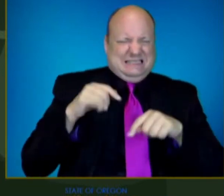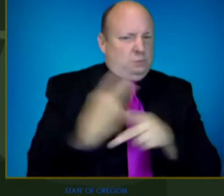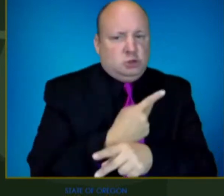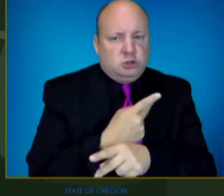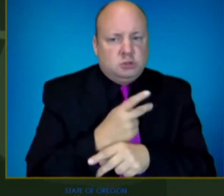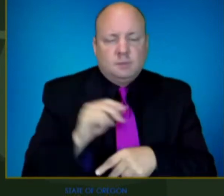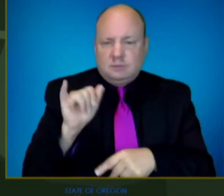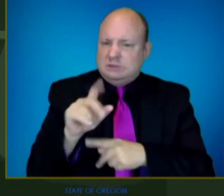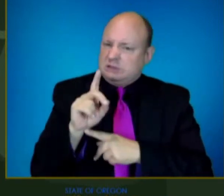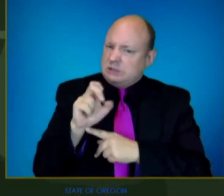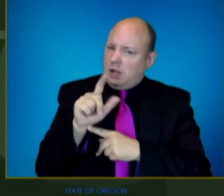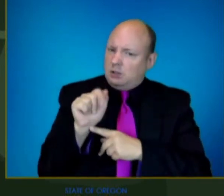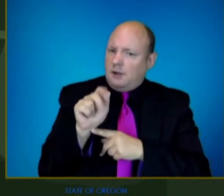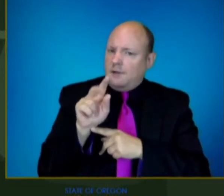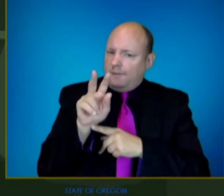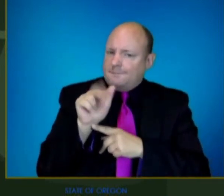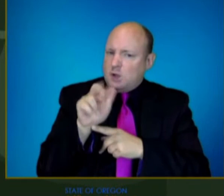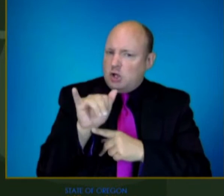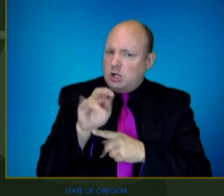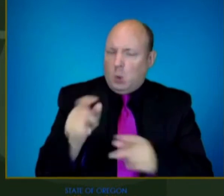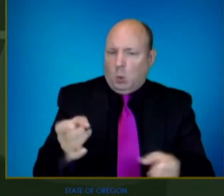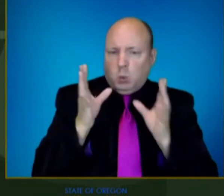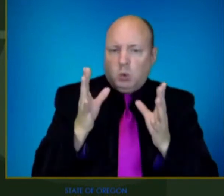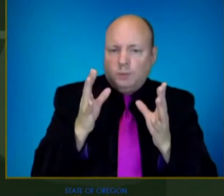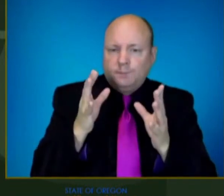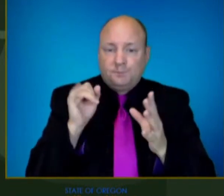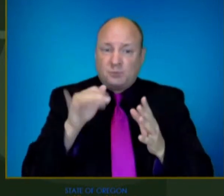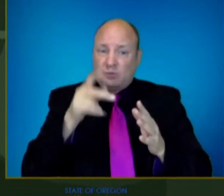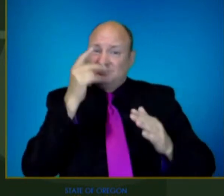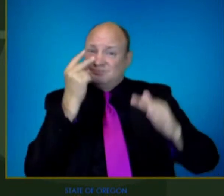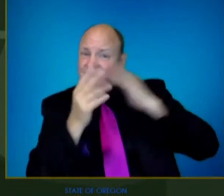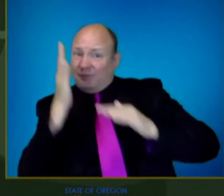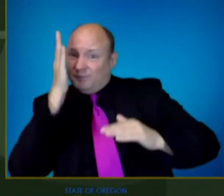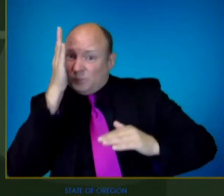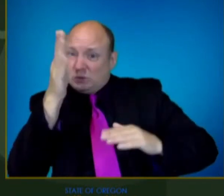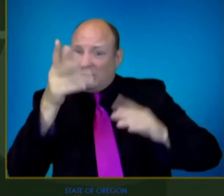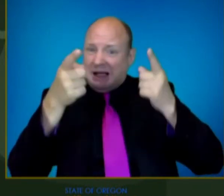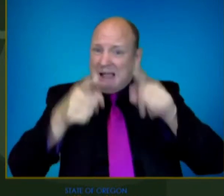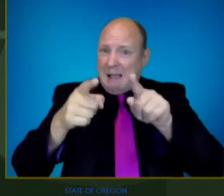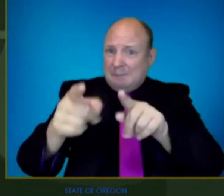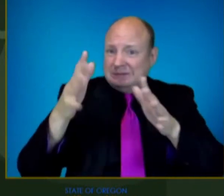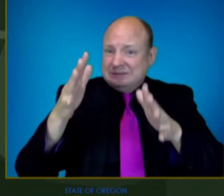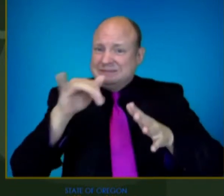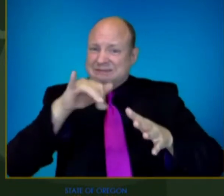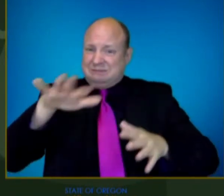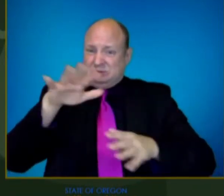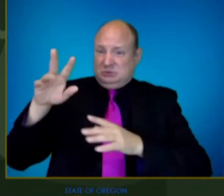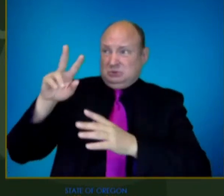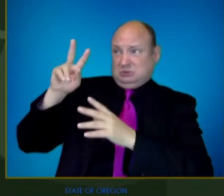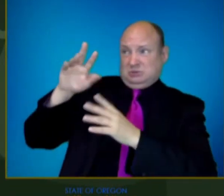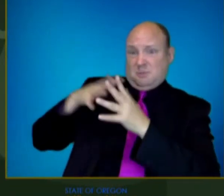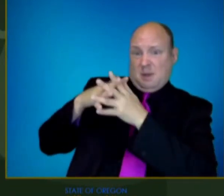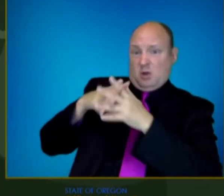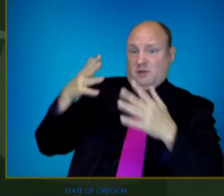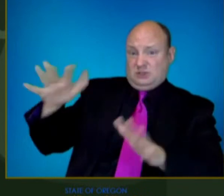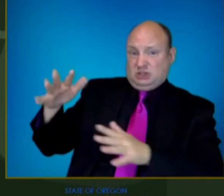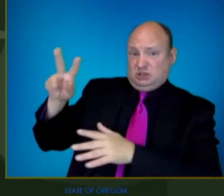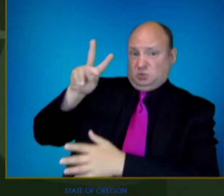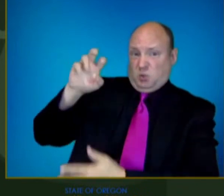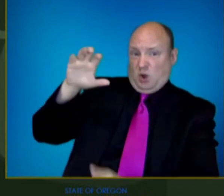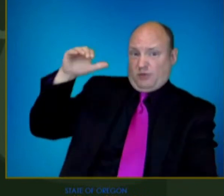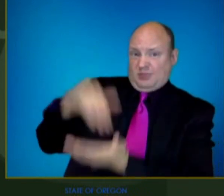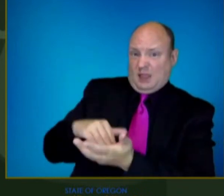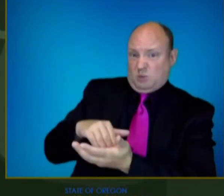vaccines. Over the past 9 months, nearly 200 million Americans and more than 2.5 million Oregonians have received at least one dose of